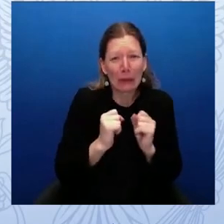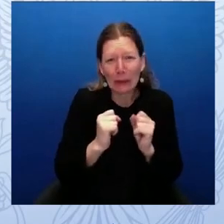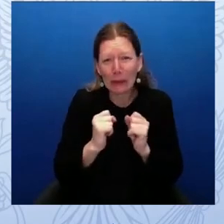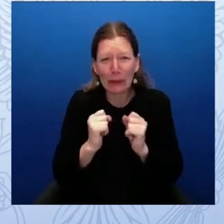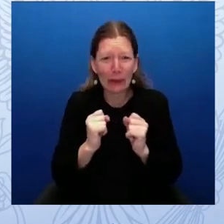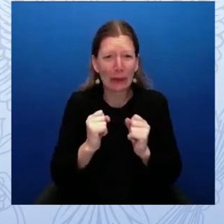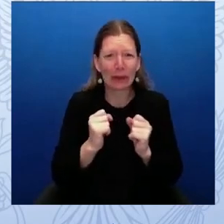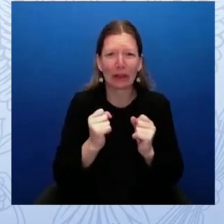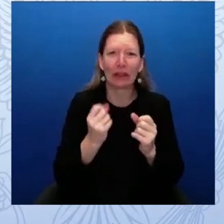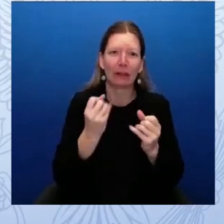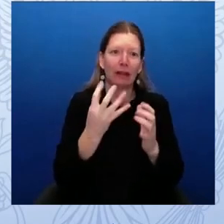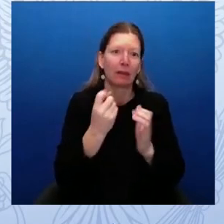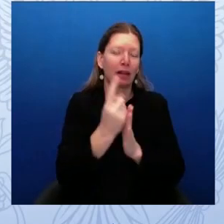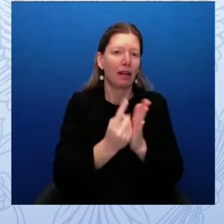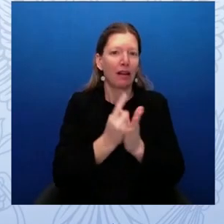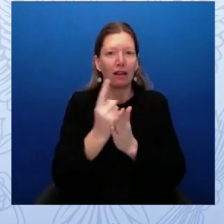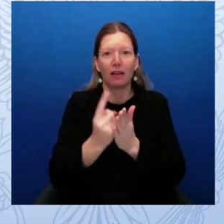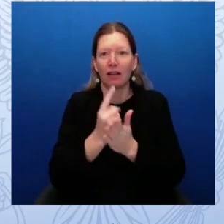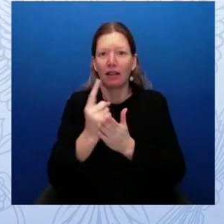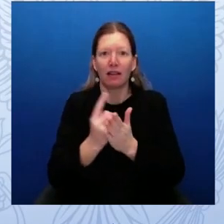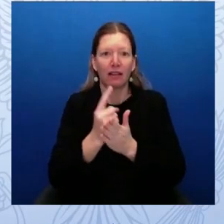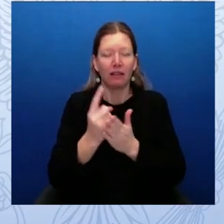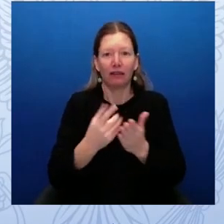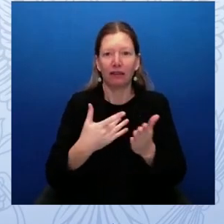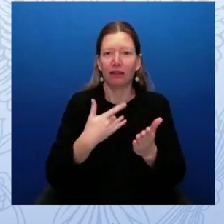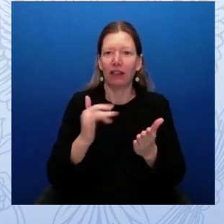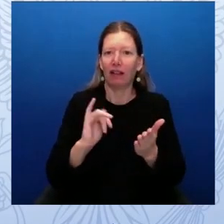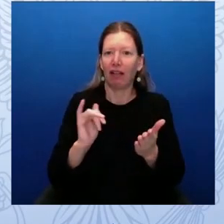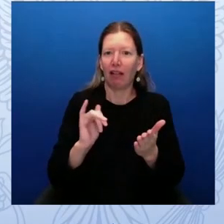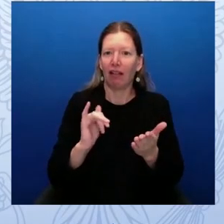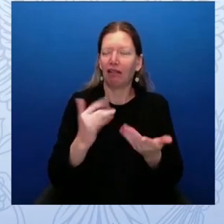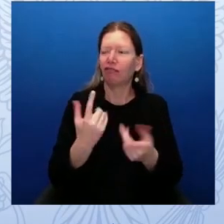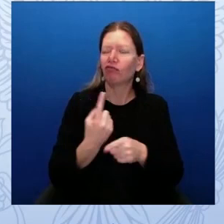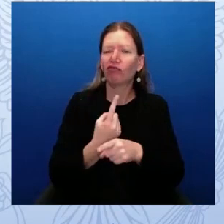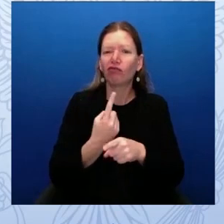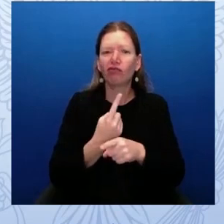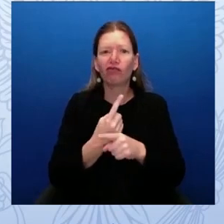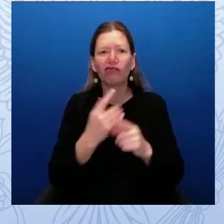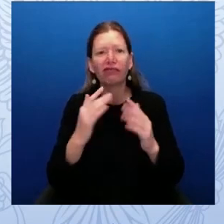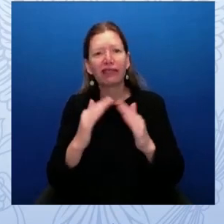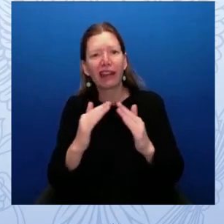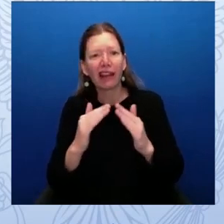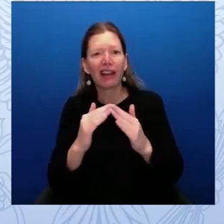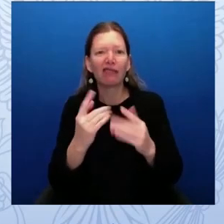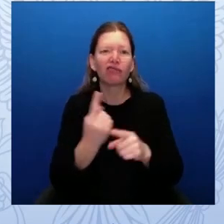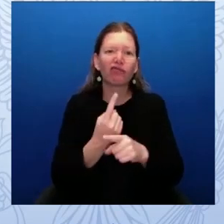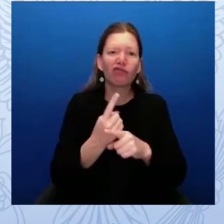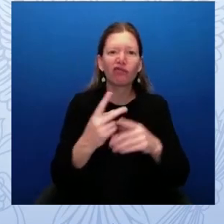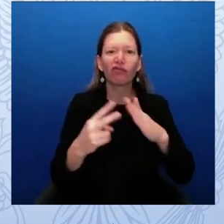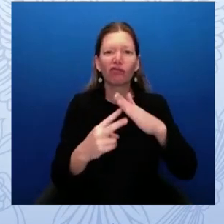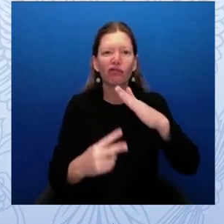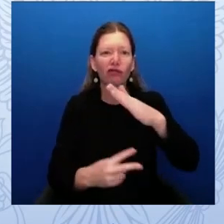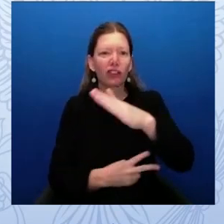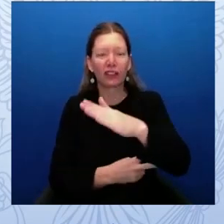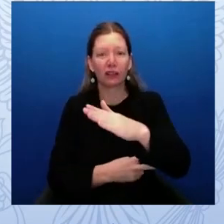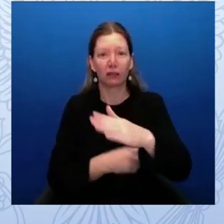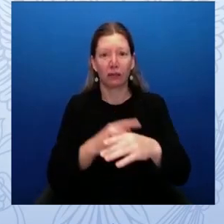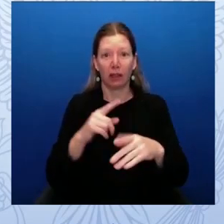normally an ordinary town and an ordinary bridge, you know, transformed into a